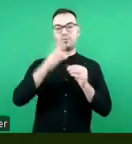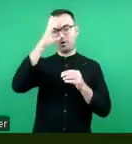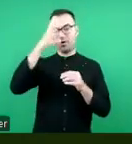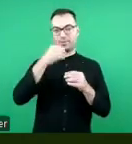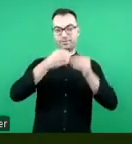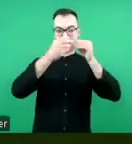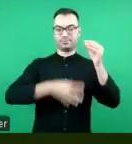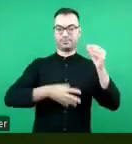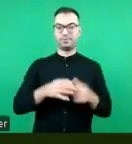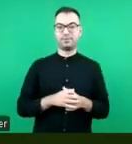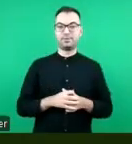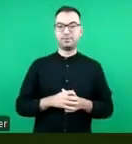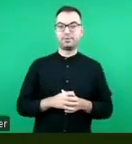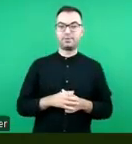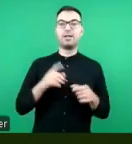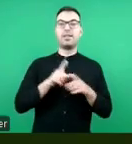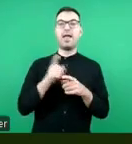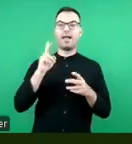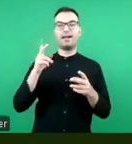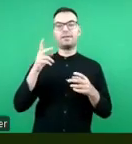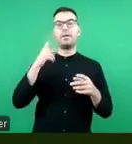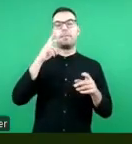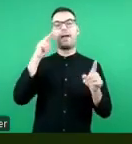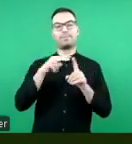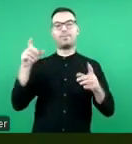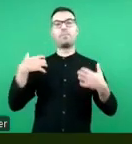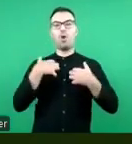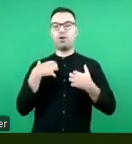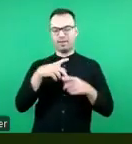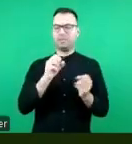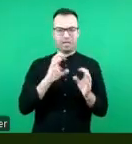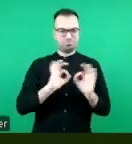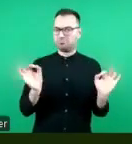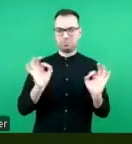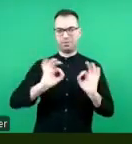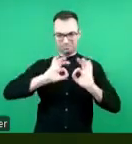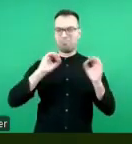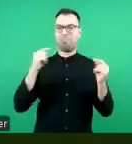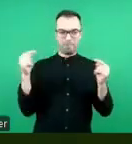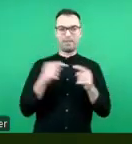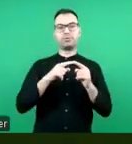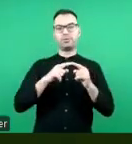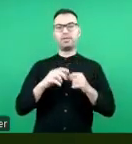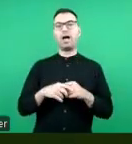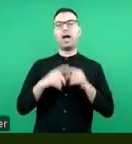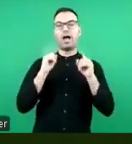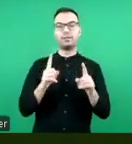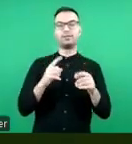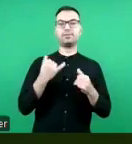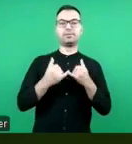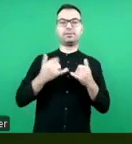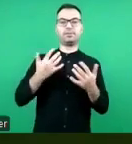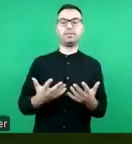makes absolutely sense from an ecological perspective, and it's a very holistic approach. But if you then